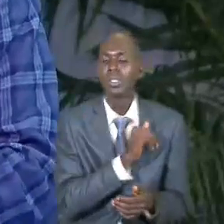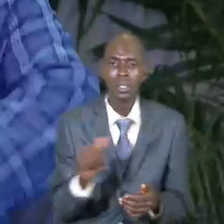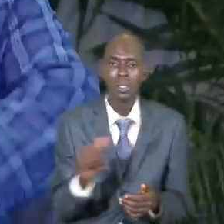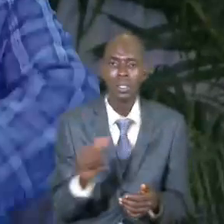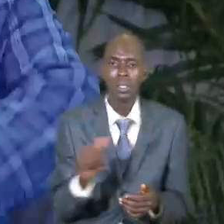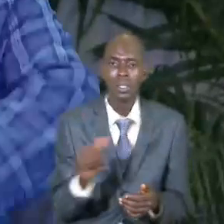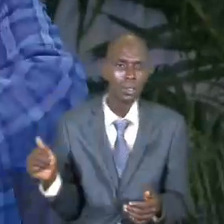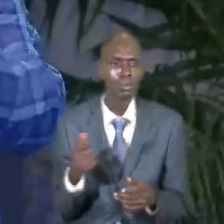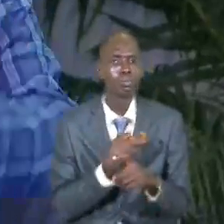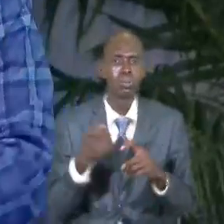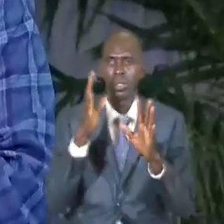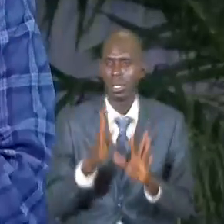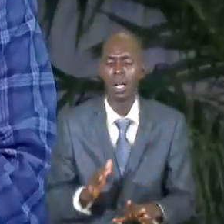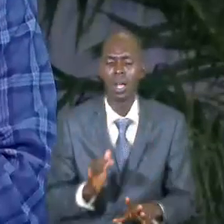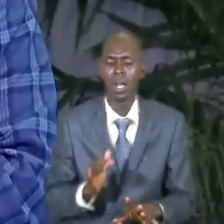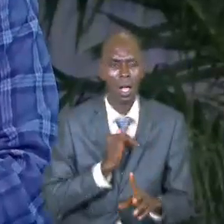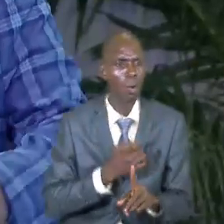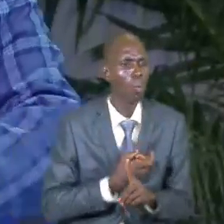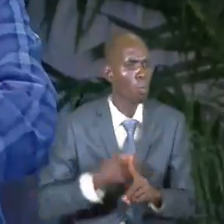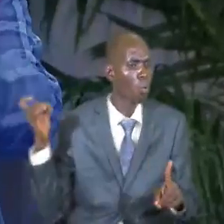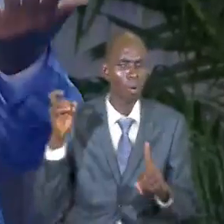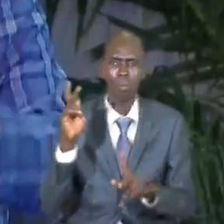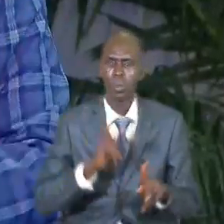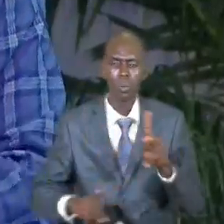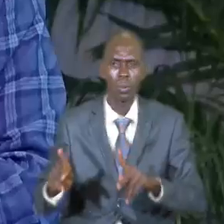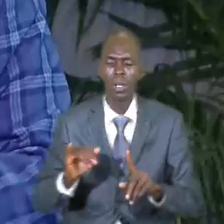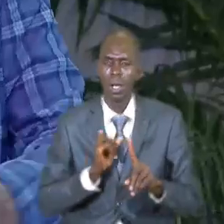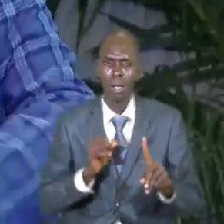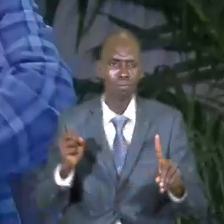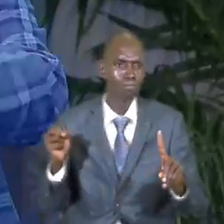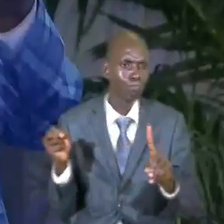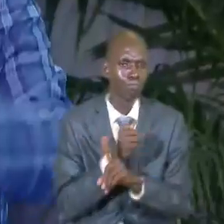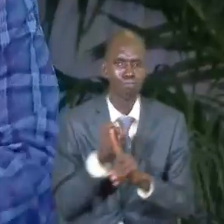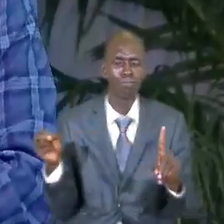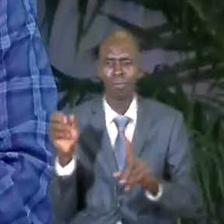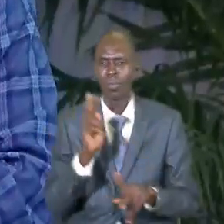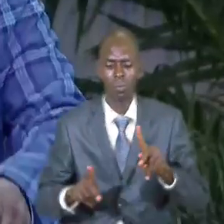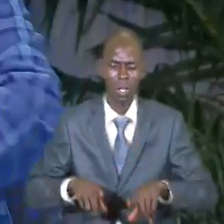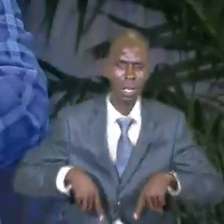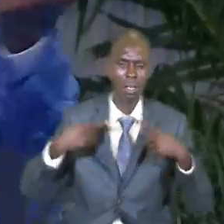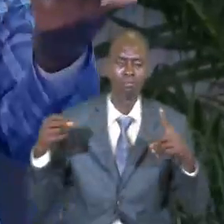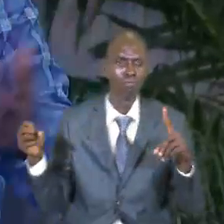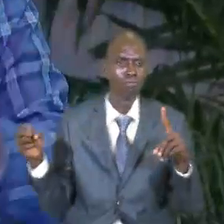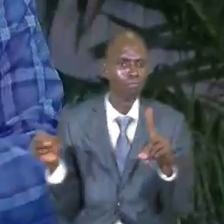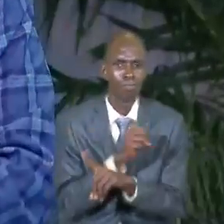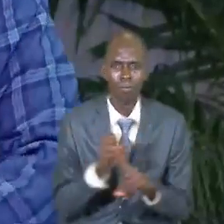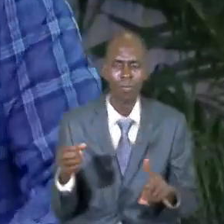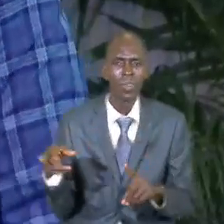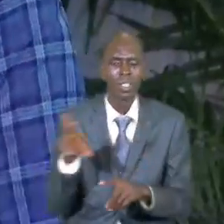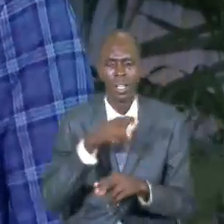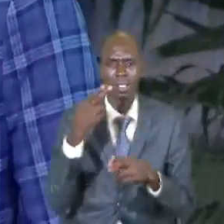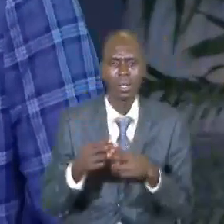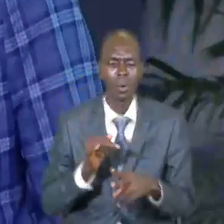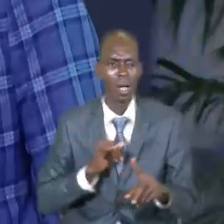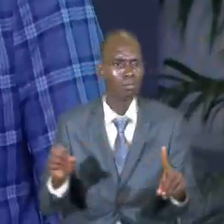their feeling. I injured their lives. I injured their ladies. I injured their men. I injured all the people.